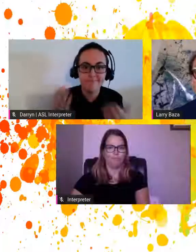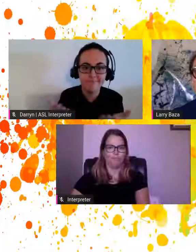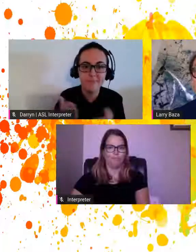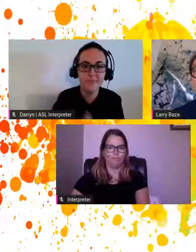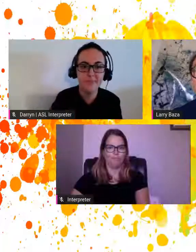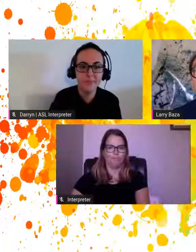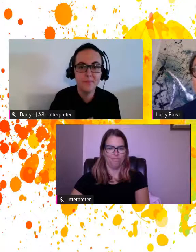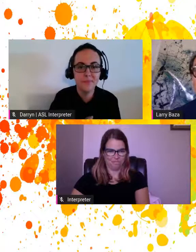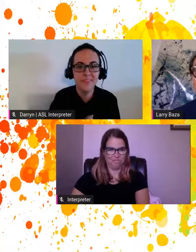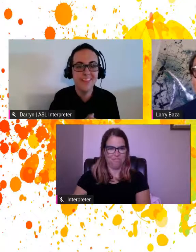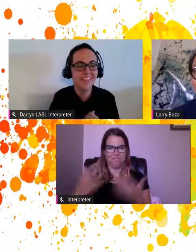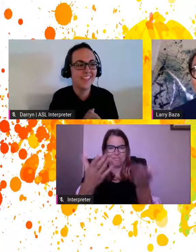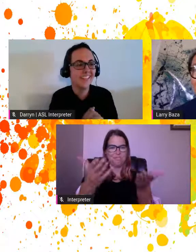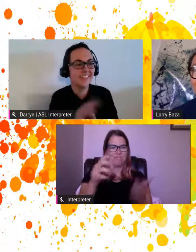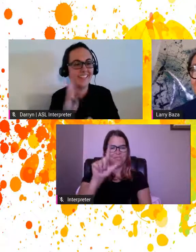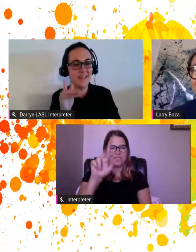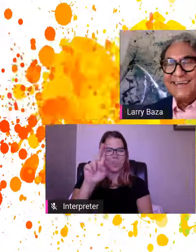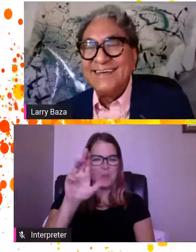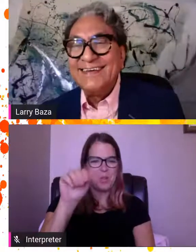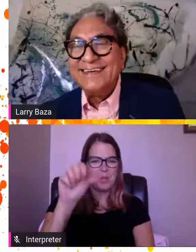Lucas, that's all you.